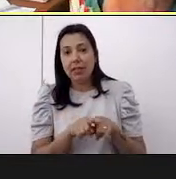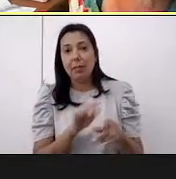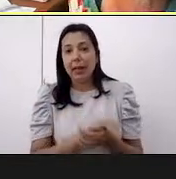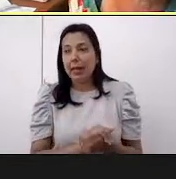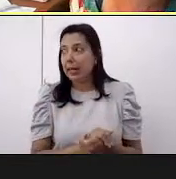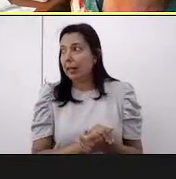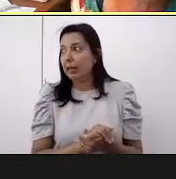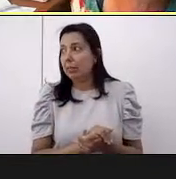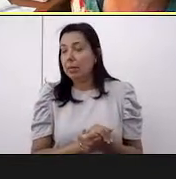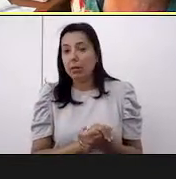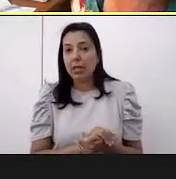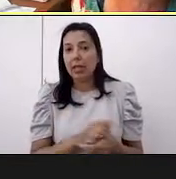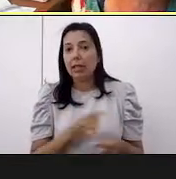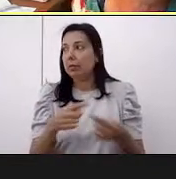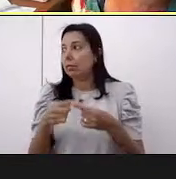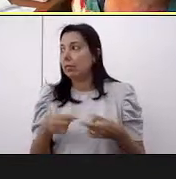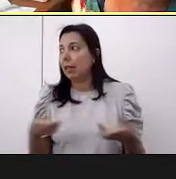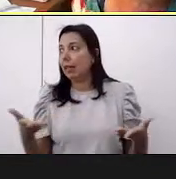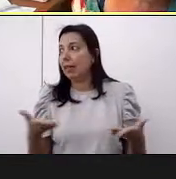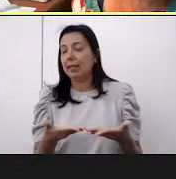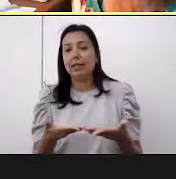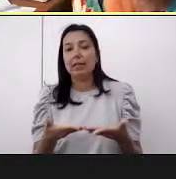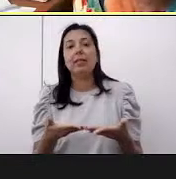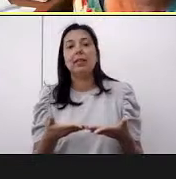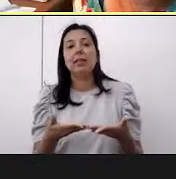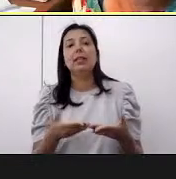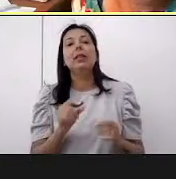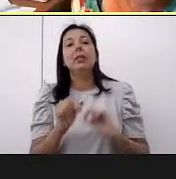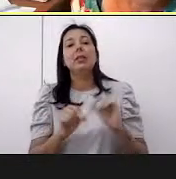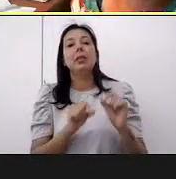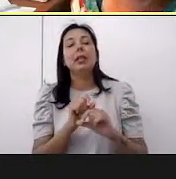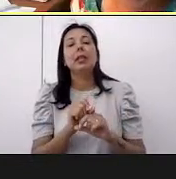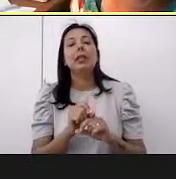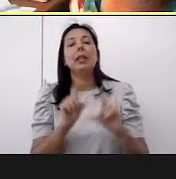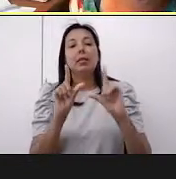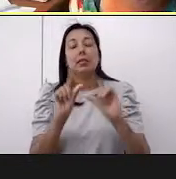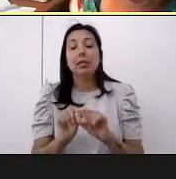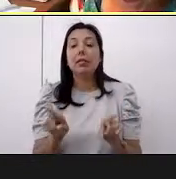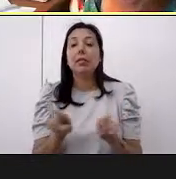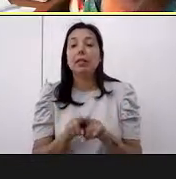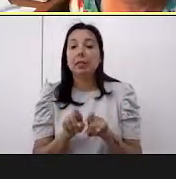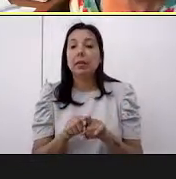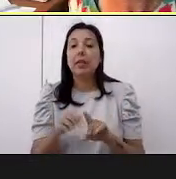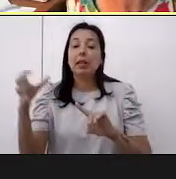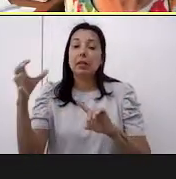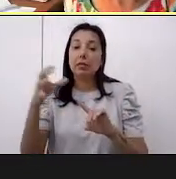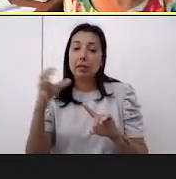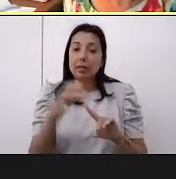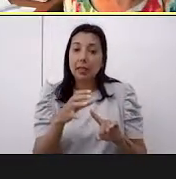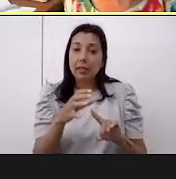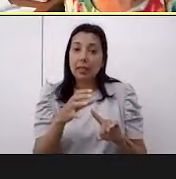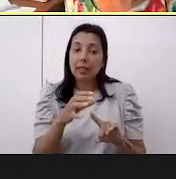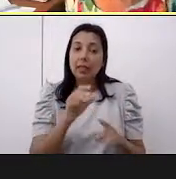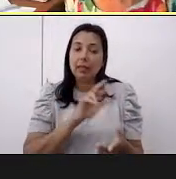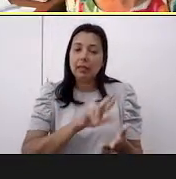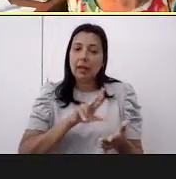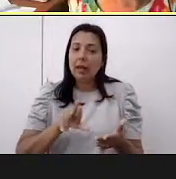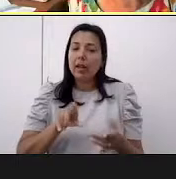influencing directly on the policy arena, but it's also on influencing much